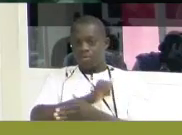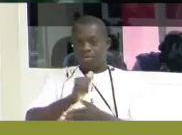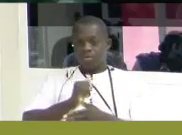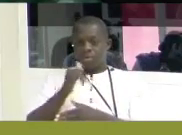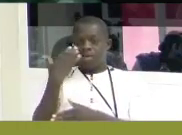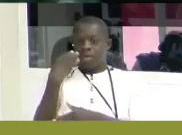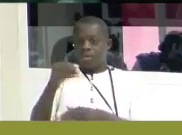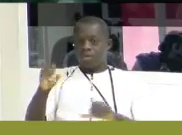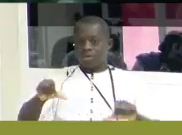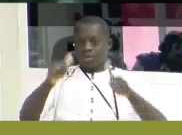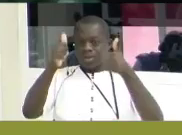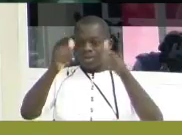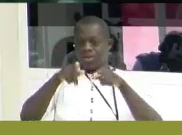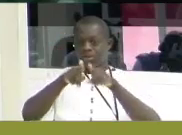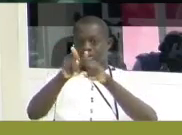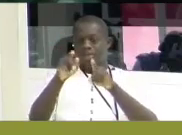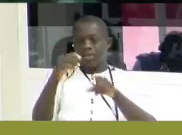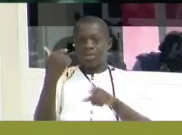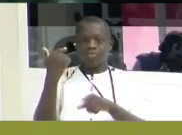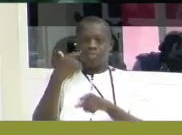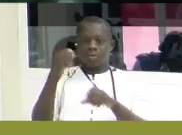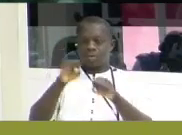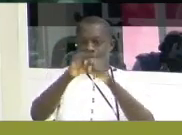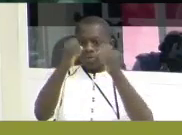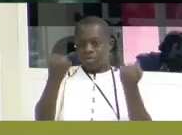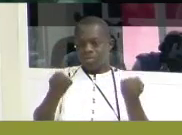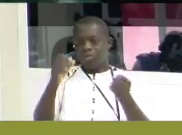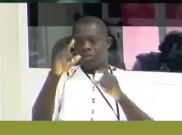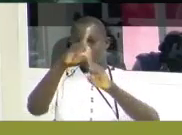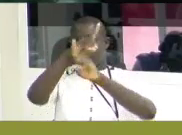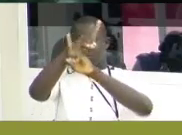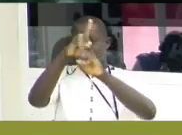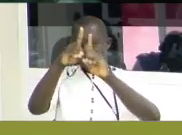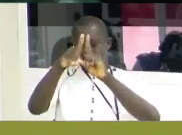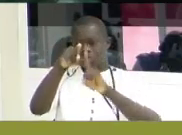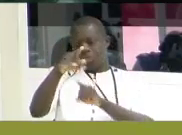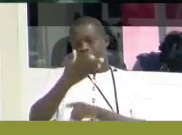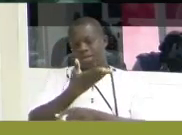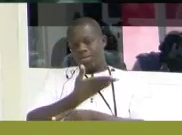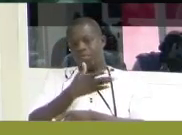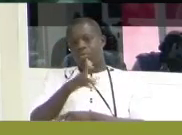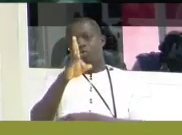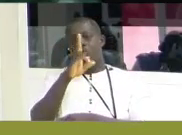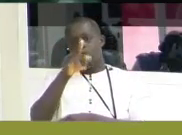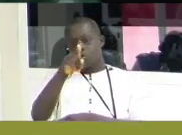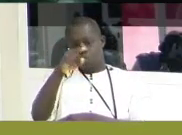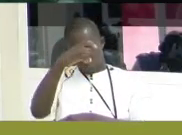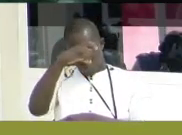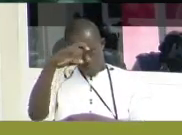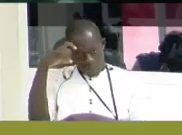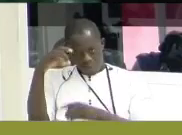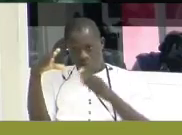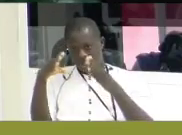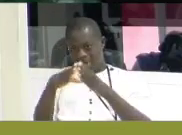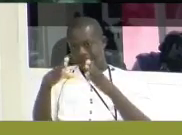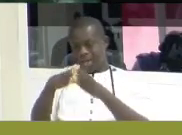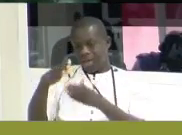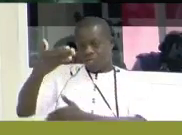Daily Observer, what position you held at the time, and who you were working with closely